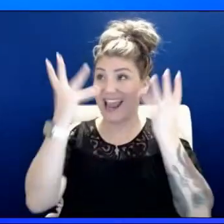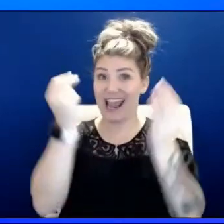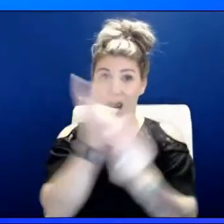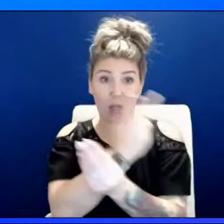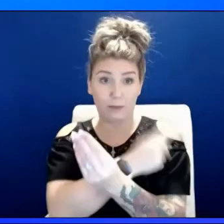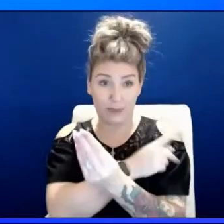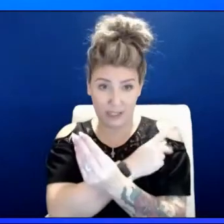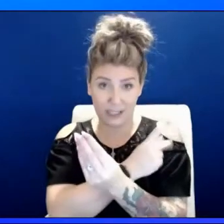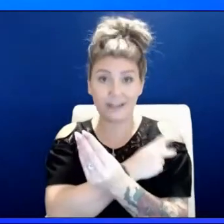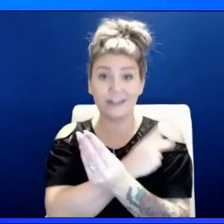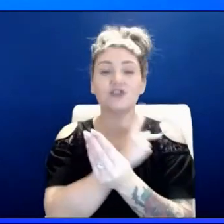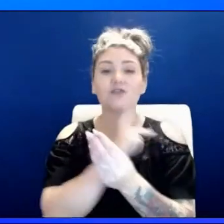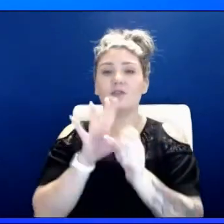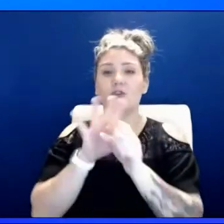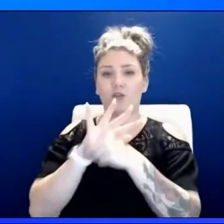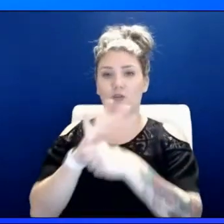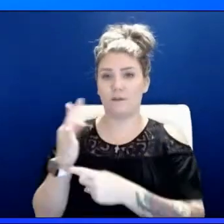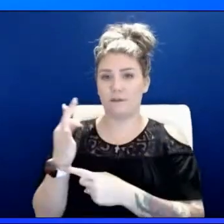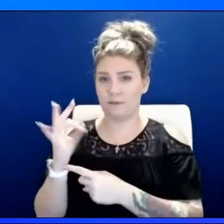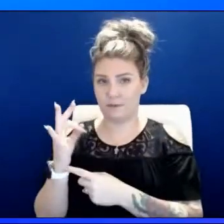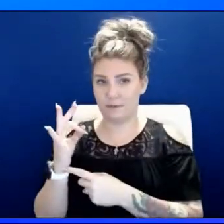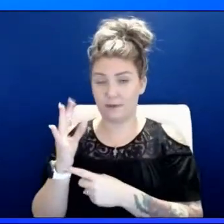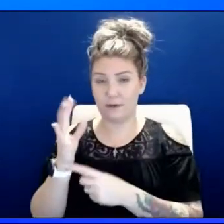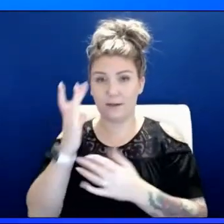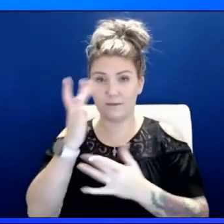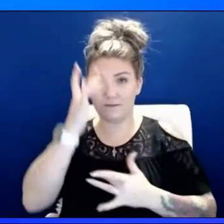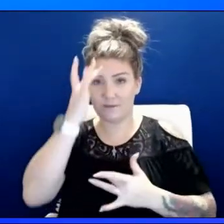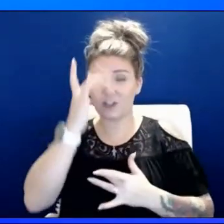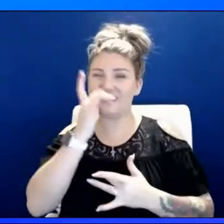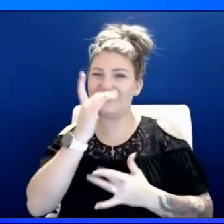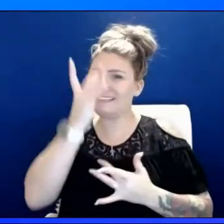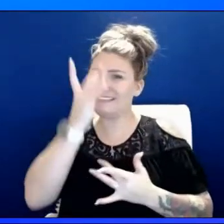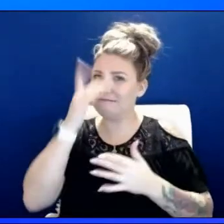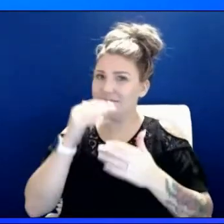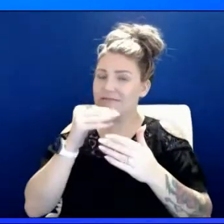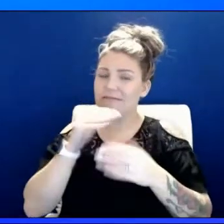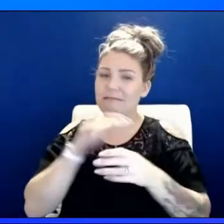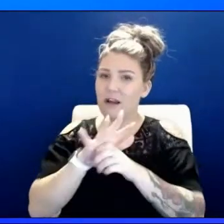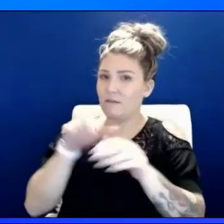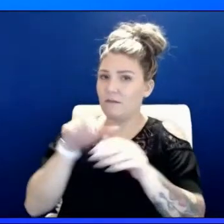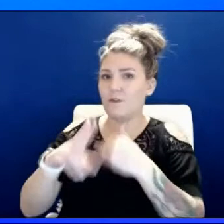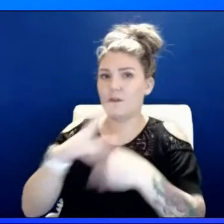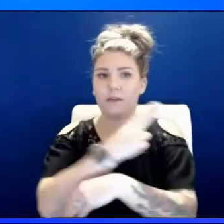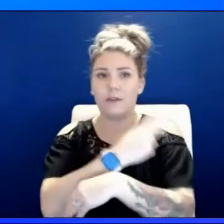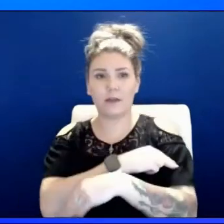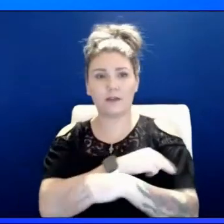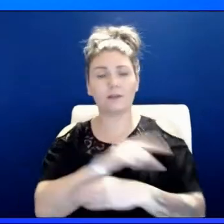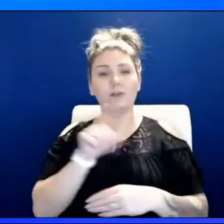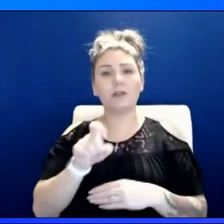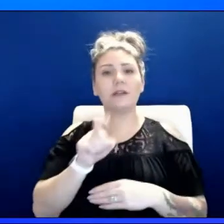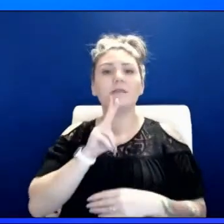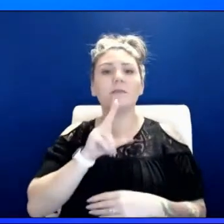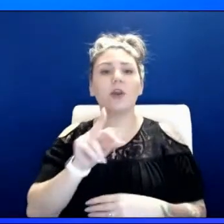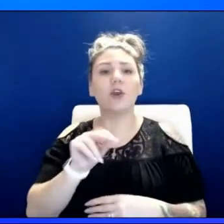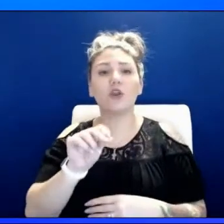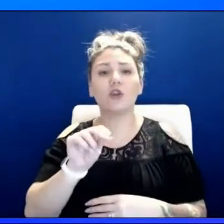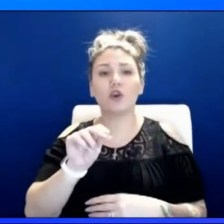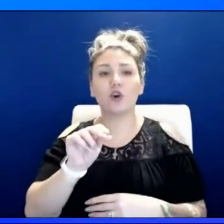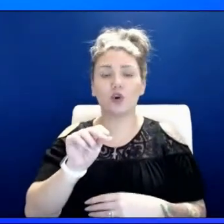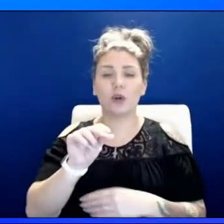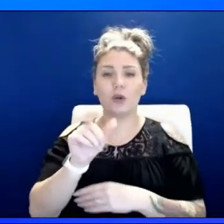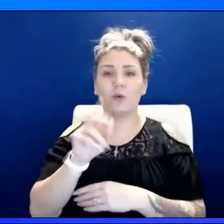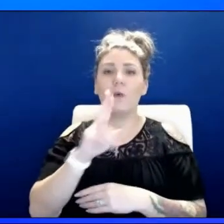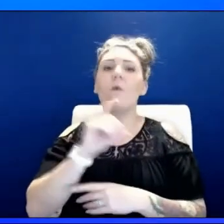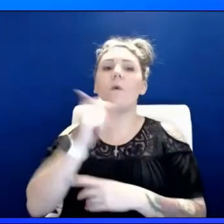COVID infection, not sick enough to get into the hospital. You do have to be 30 years of age or older, so